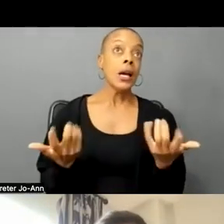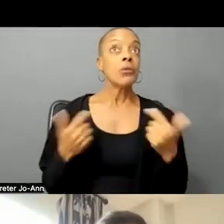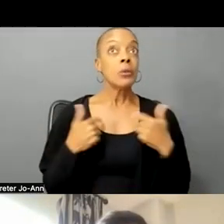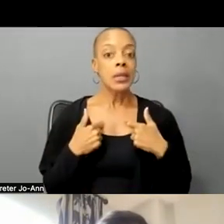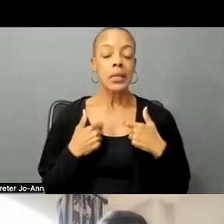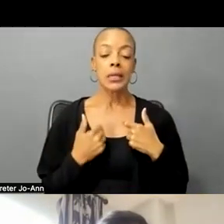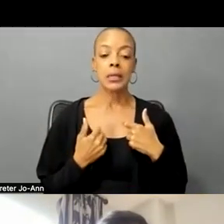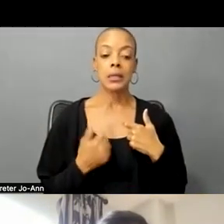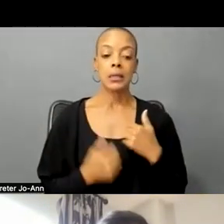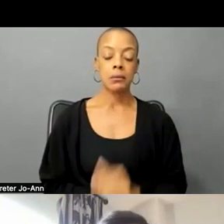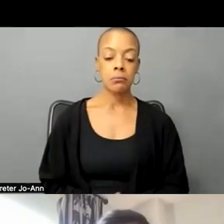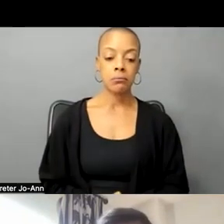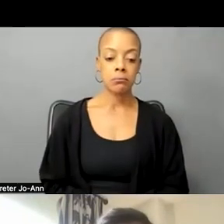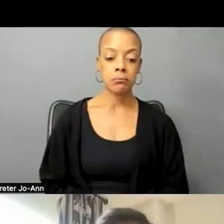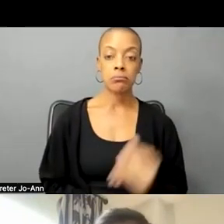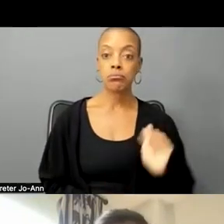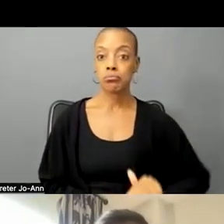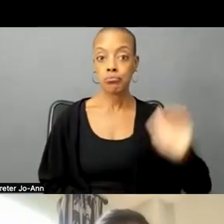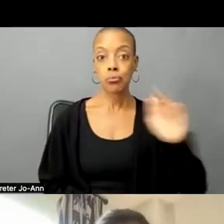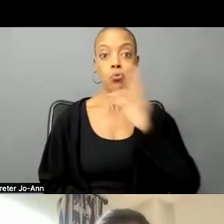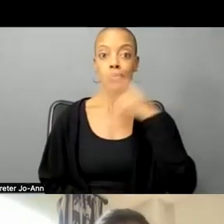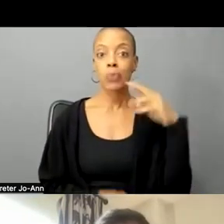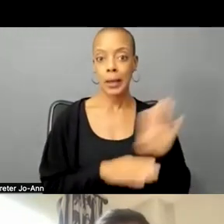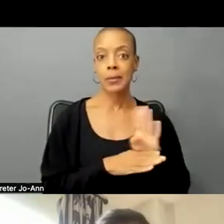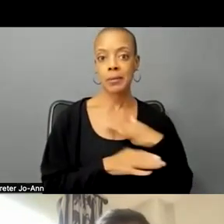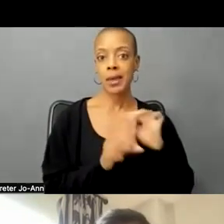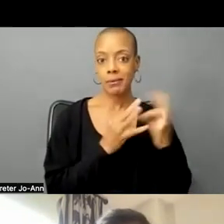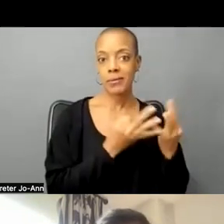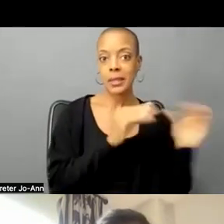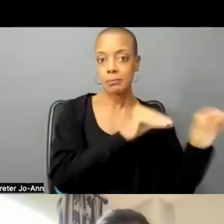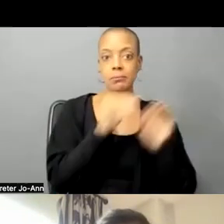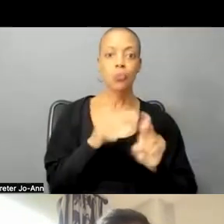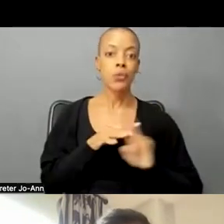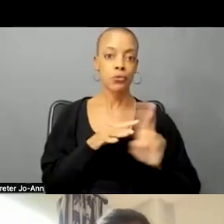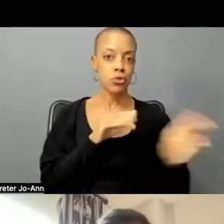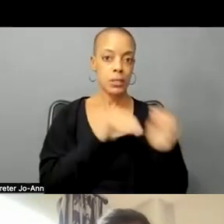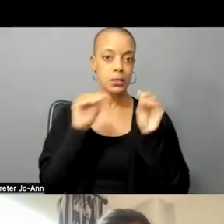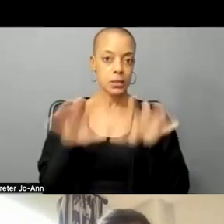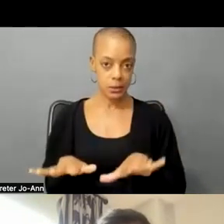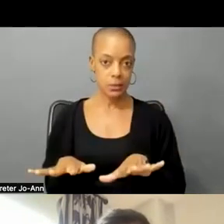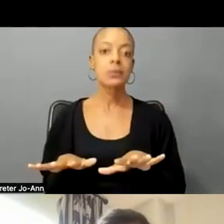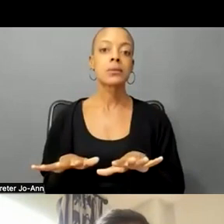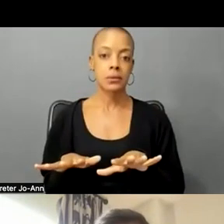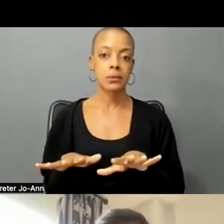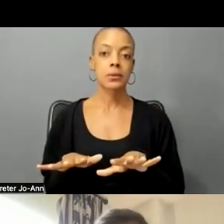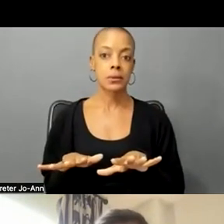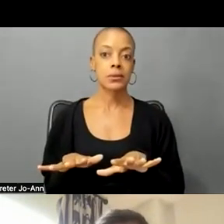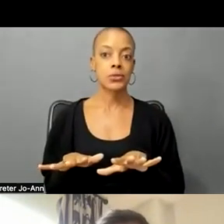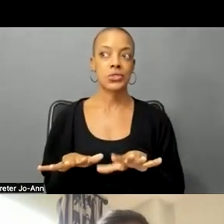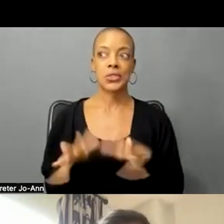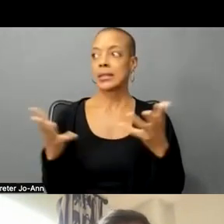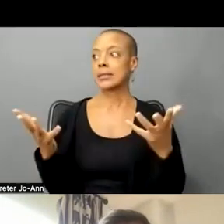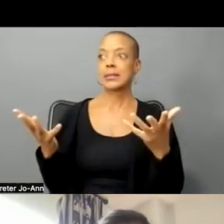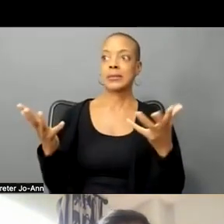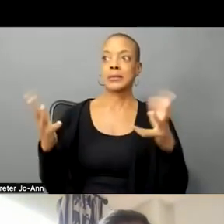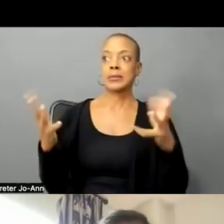up in the restaurant industry. My family came over as refugees, and that's kind of where everybody